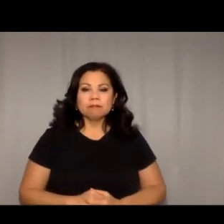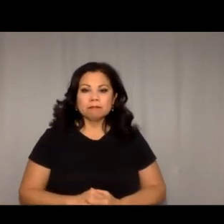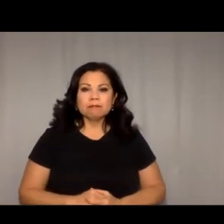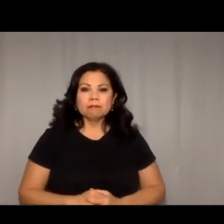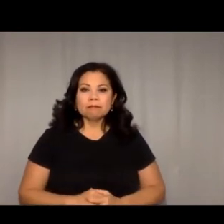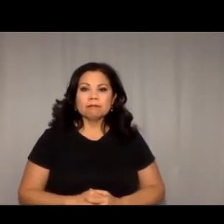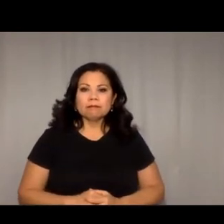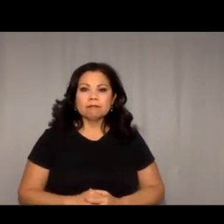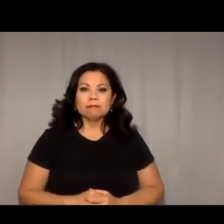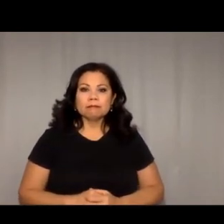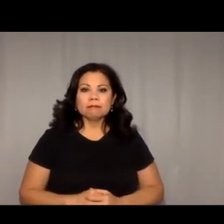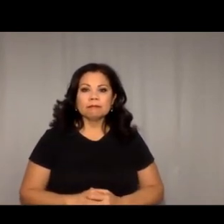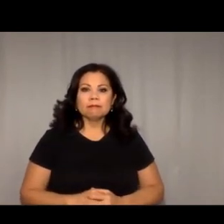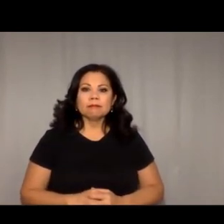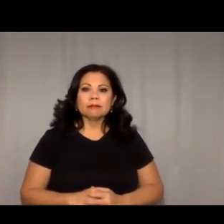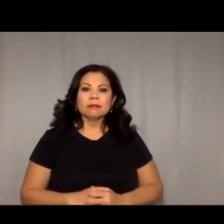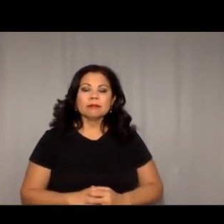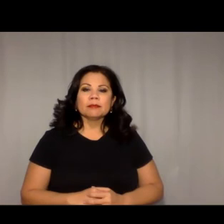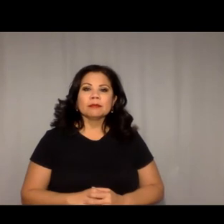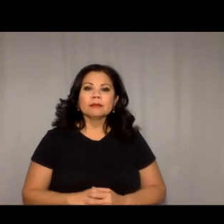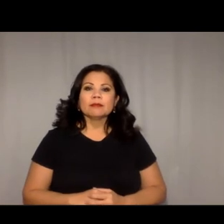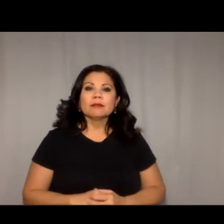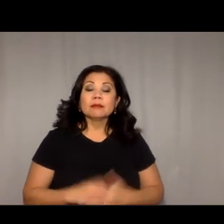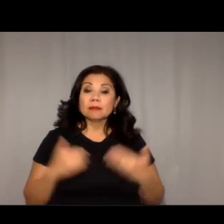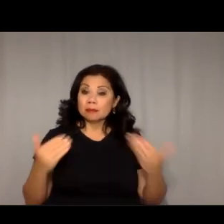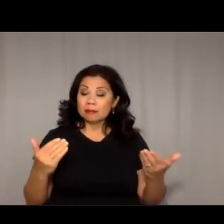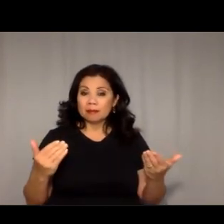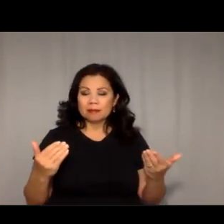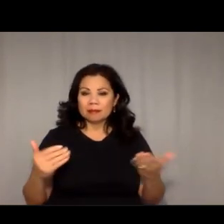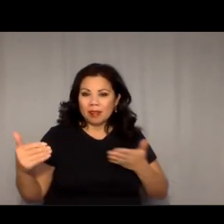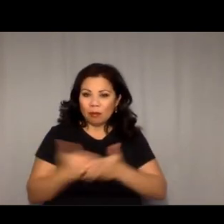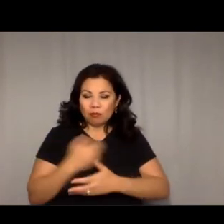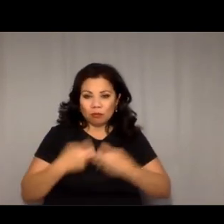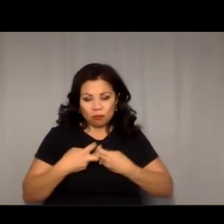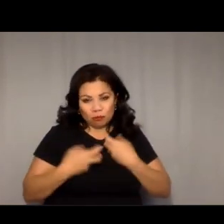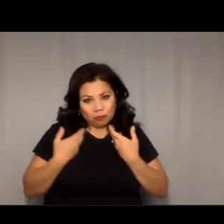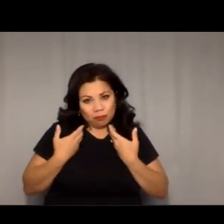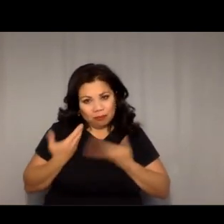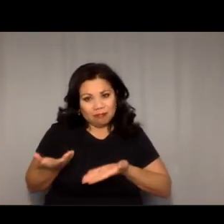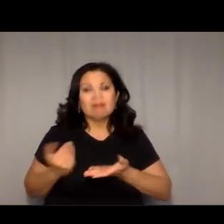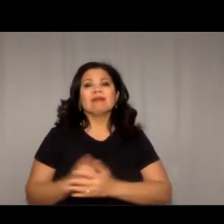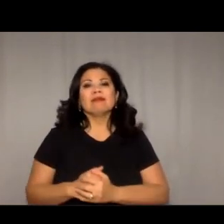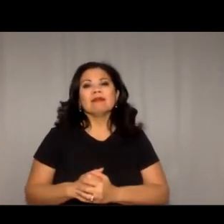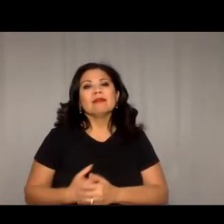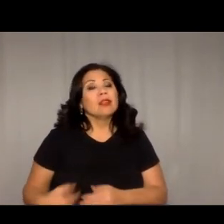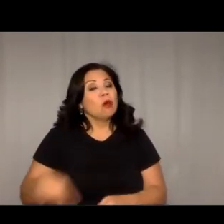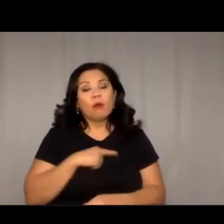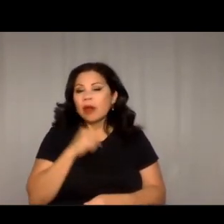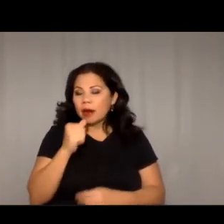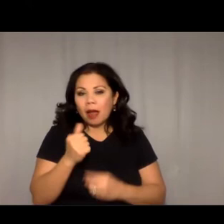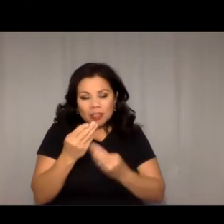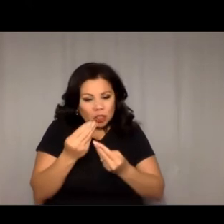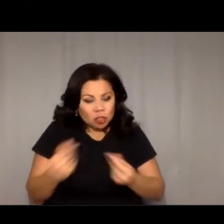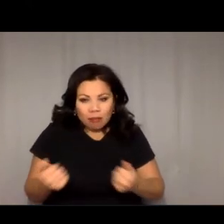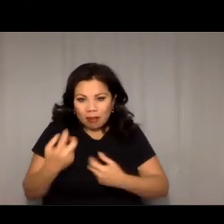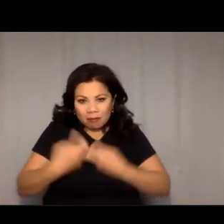second fraction, and this is what we get. There we go. That's our new problem. Again, we are not solving them right now for